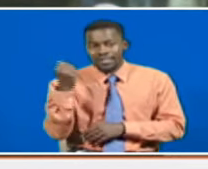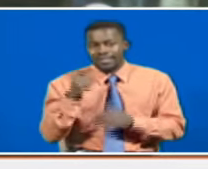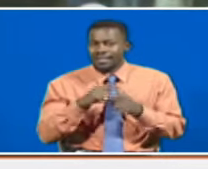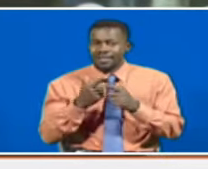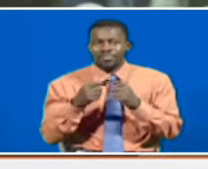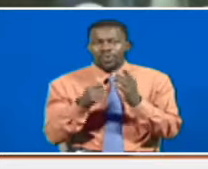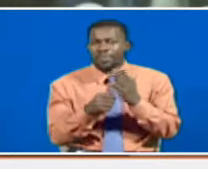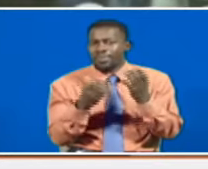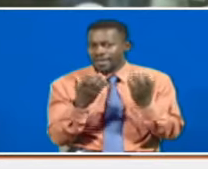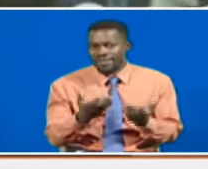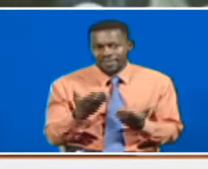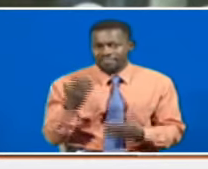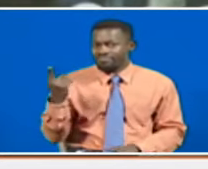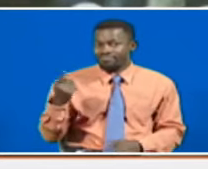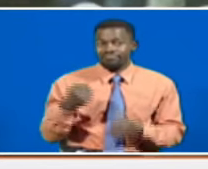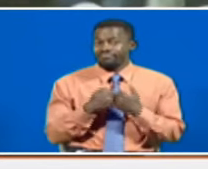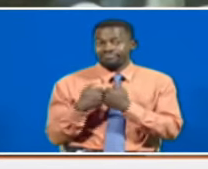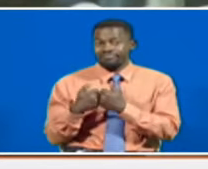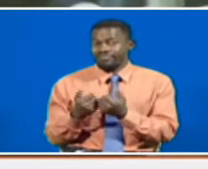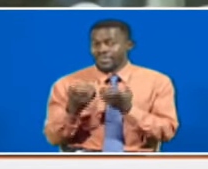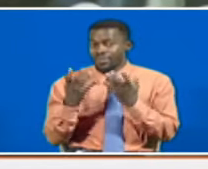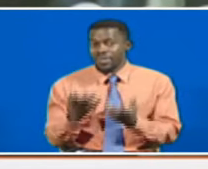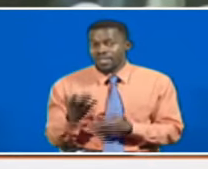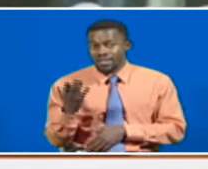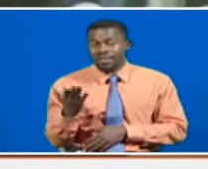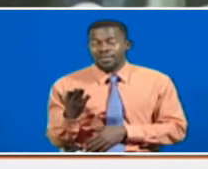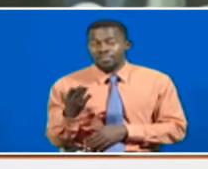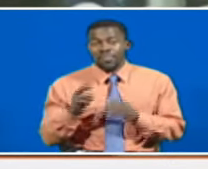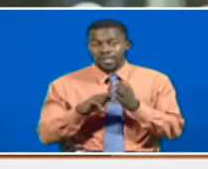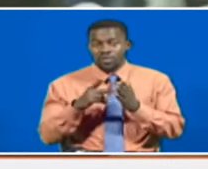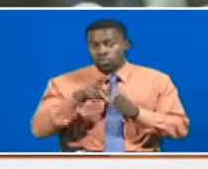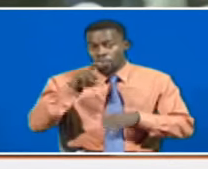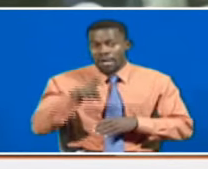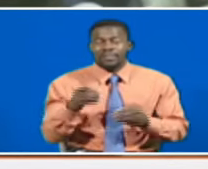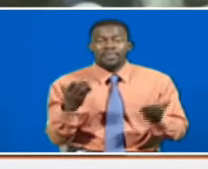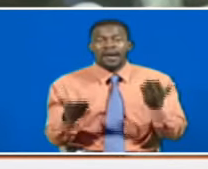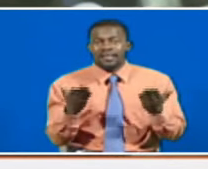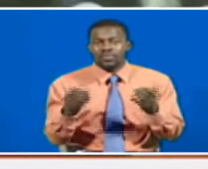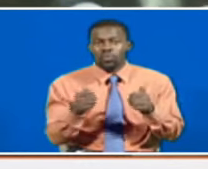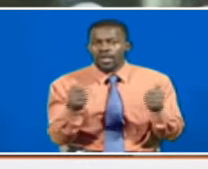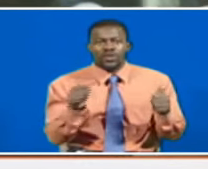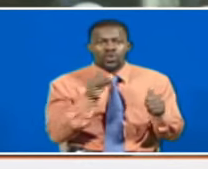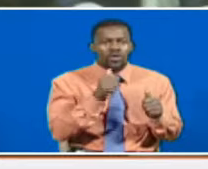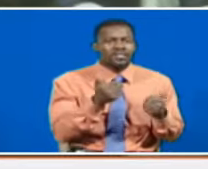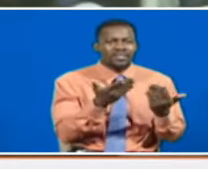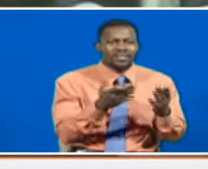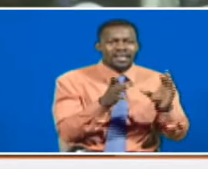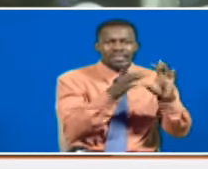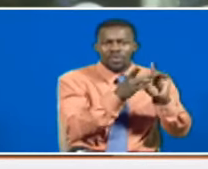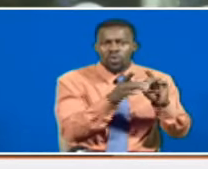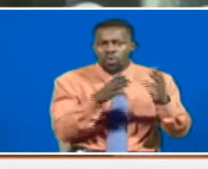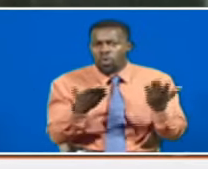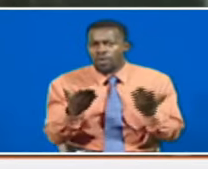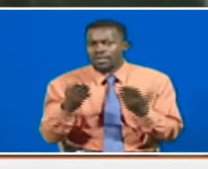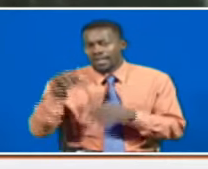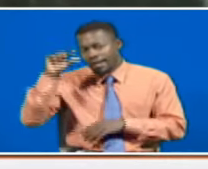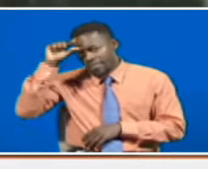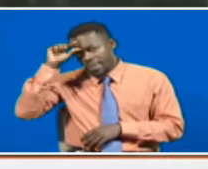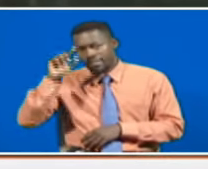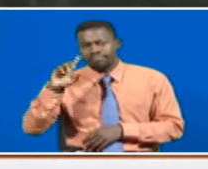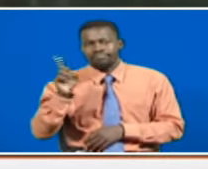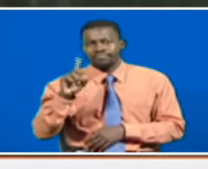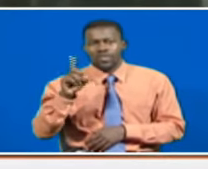that she balances leadership laws so that she's not seen as either the Mio or Kenya Kwanza. And your